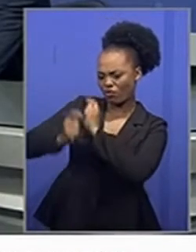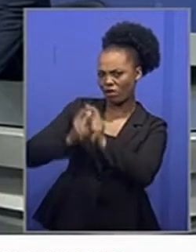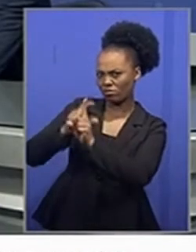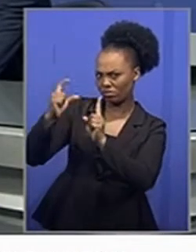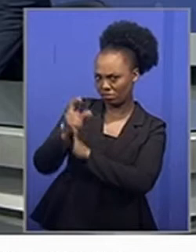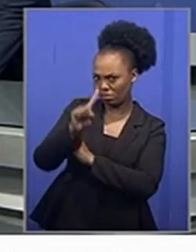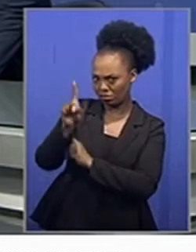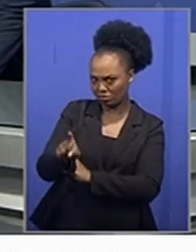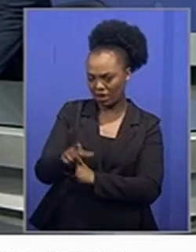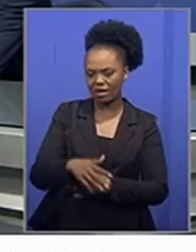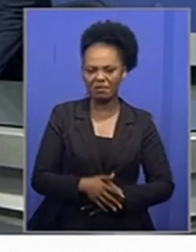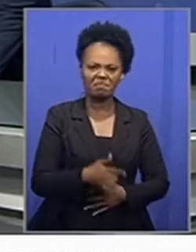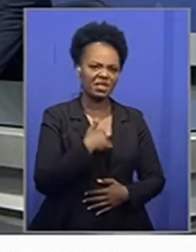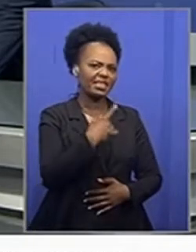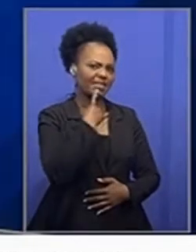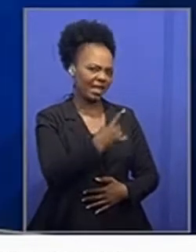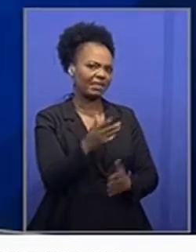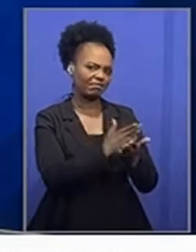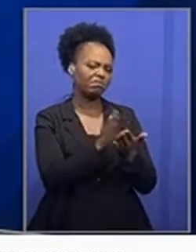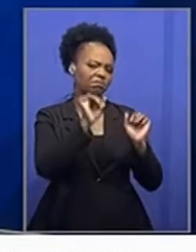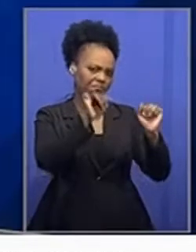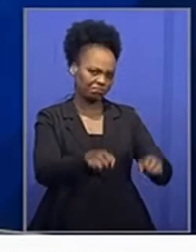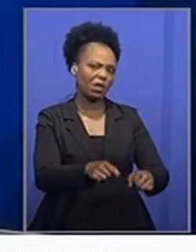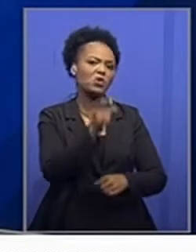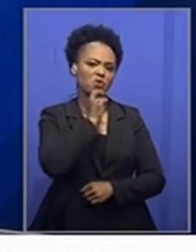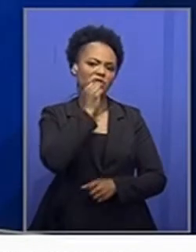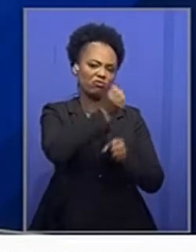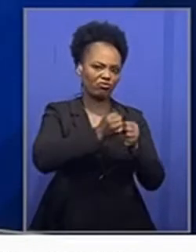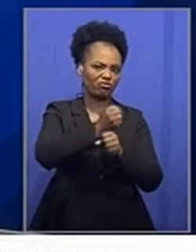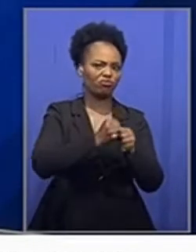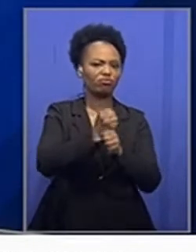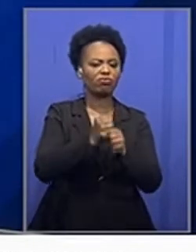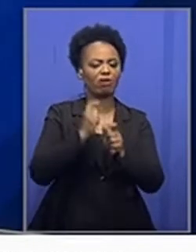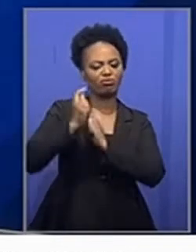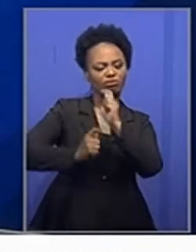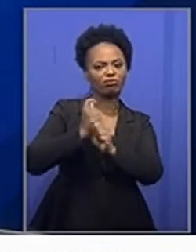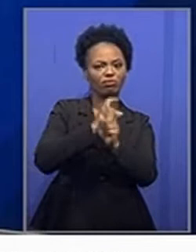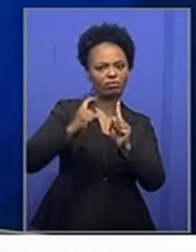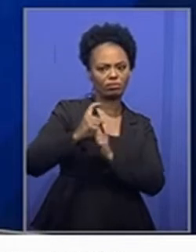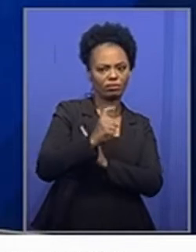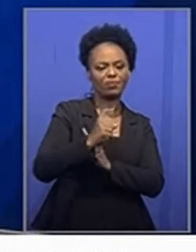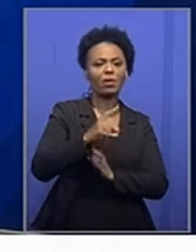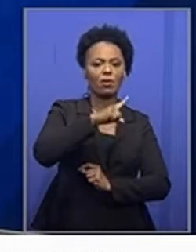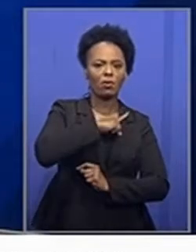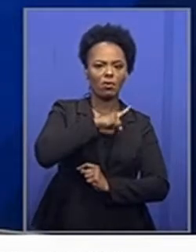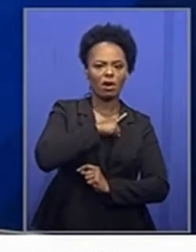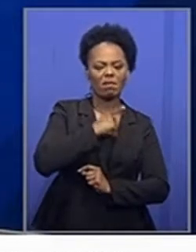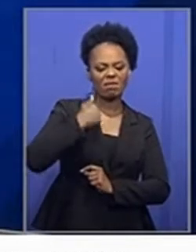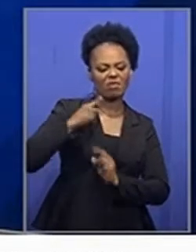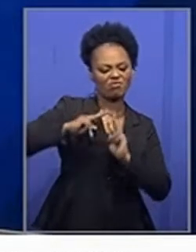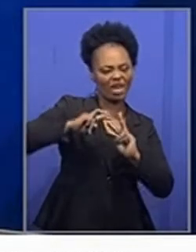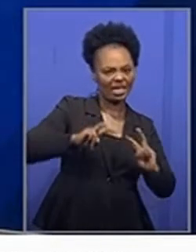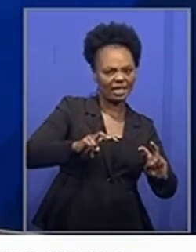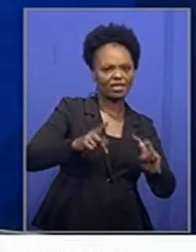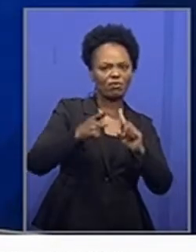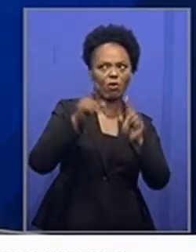I can say batho ba sebedisa meriana ya setho. I mean ha ke sheba a research eleng gore yentswe